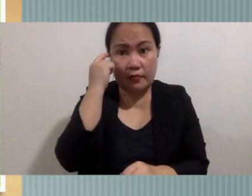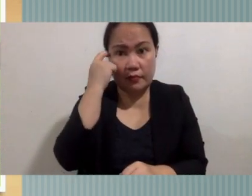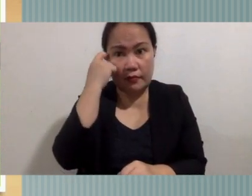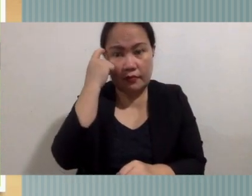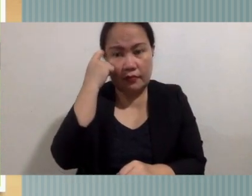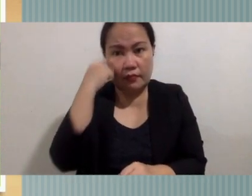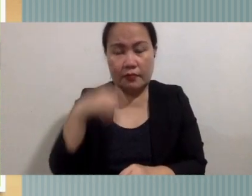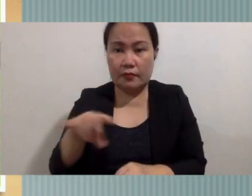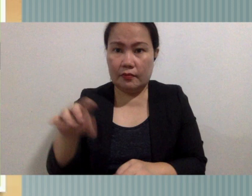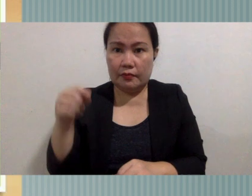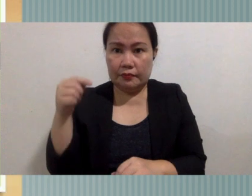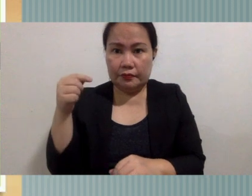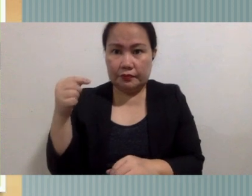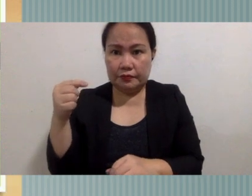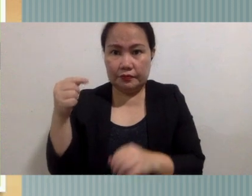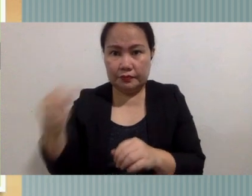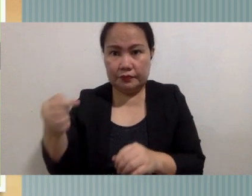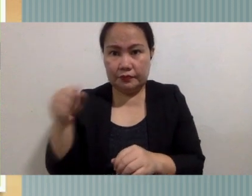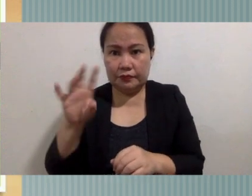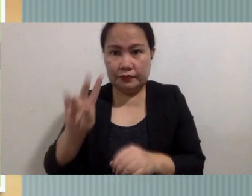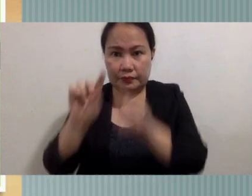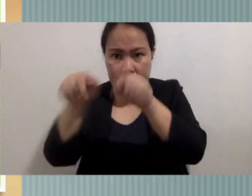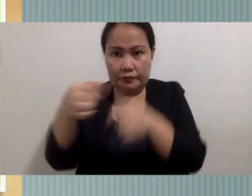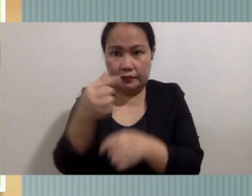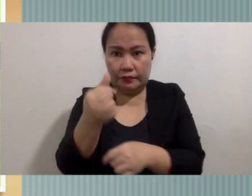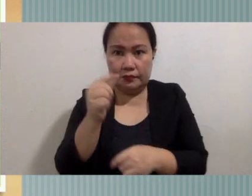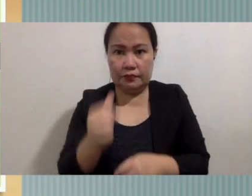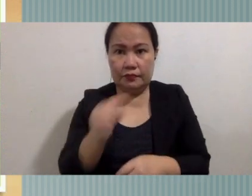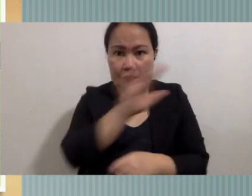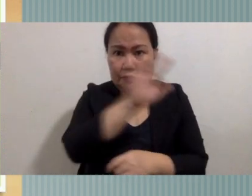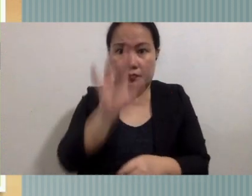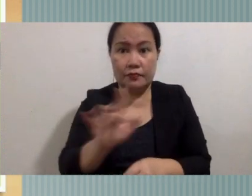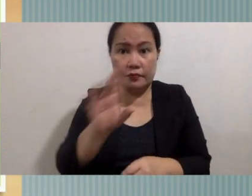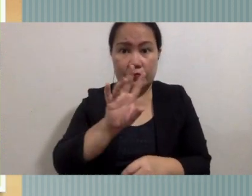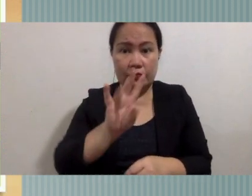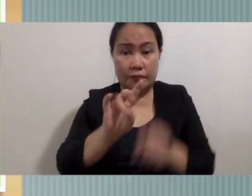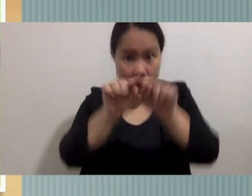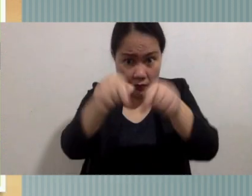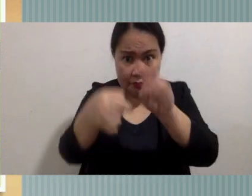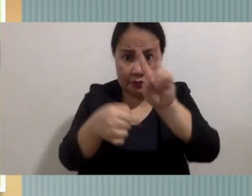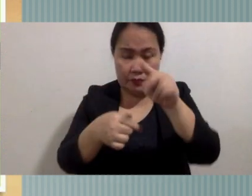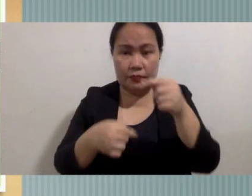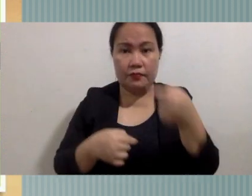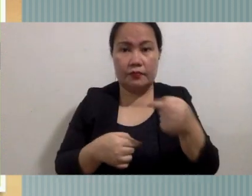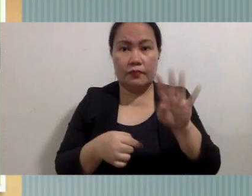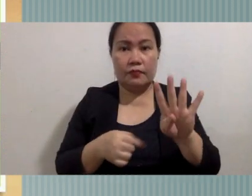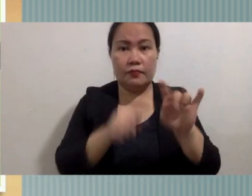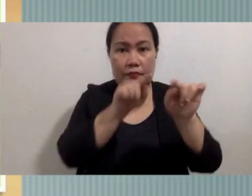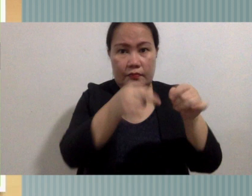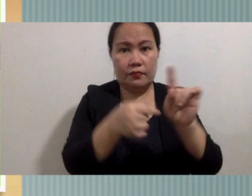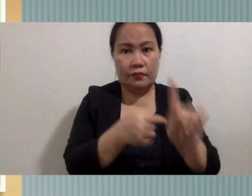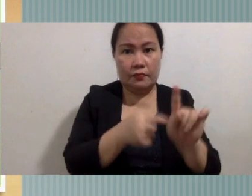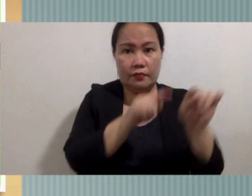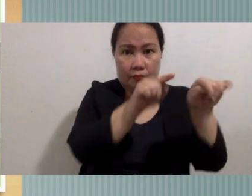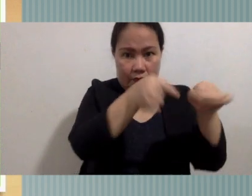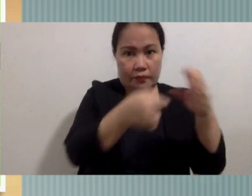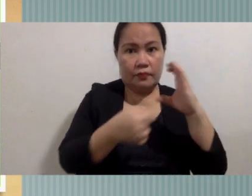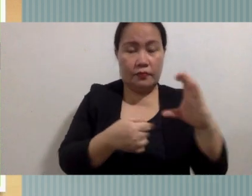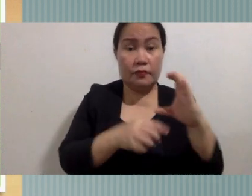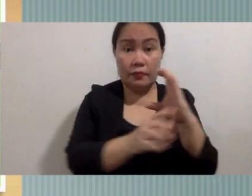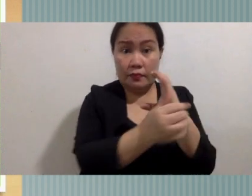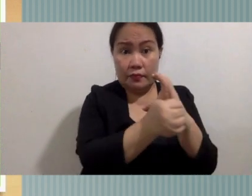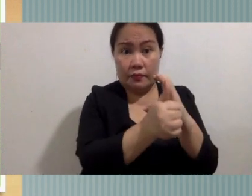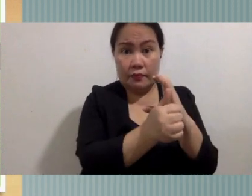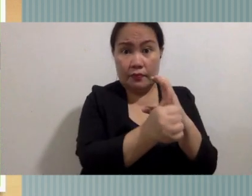ayan siya. And then square root of, since this is b squared, so 7 squared minus 4. Our a is